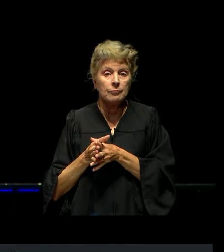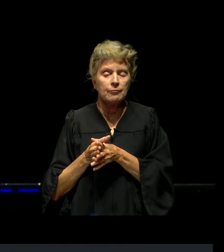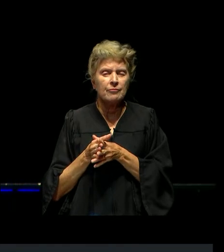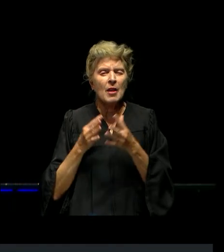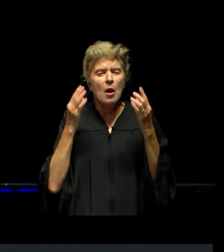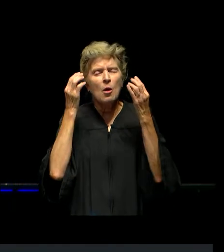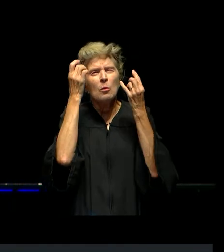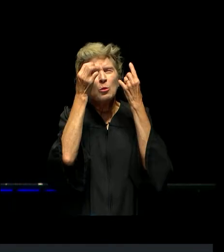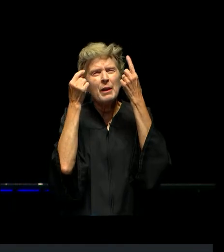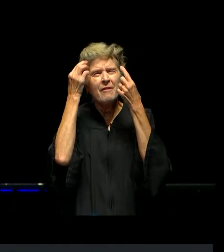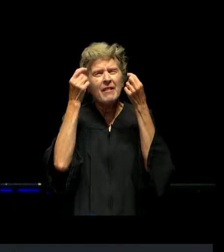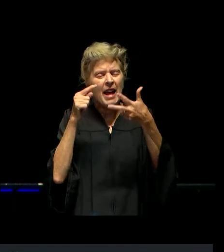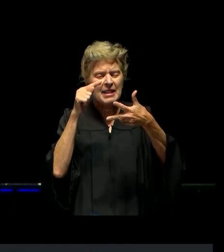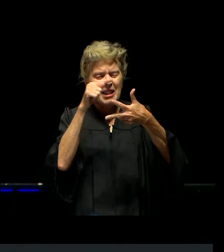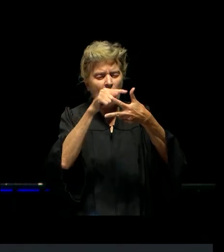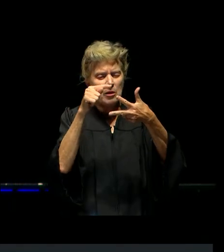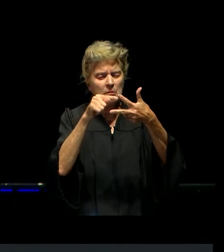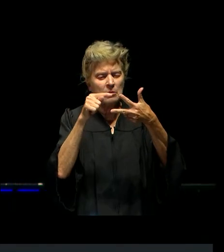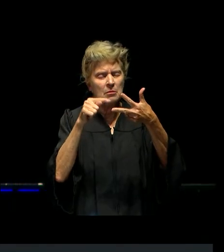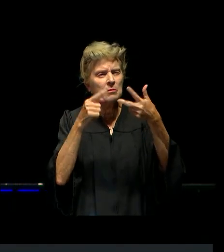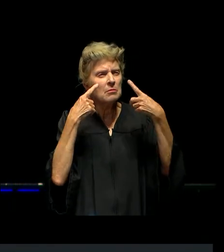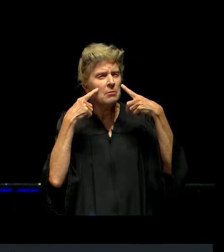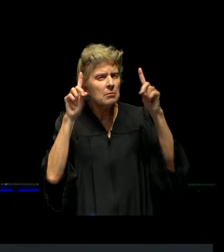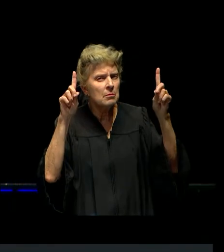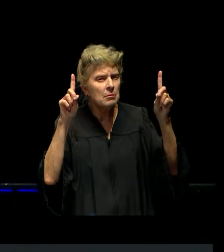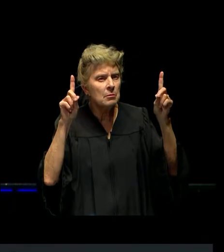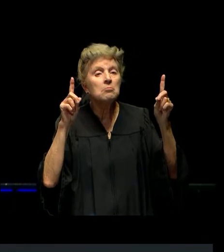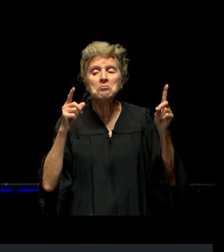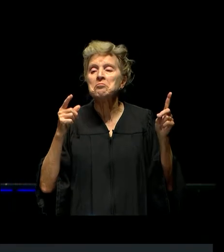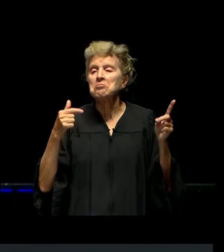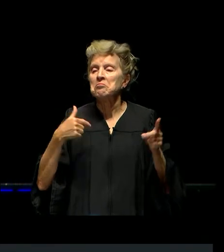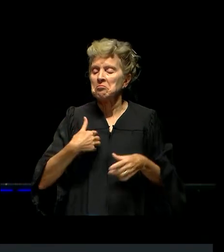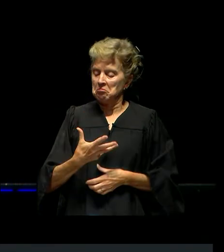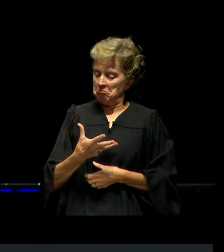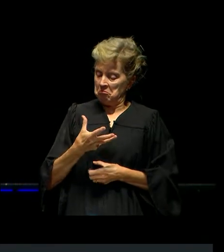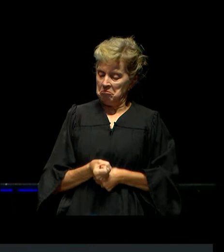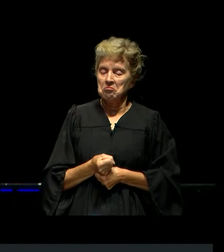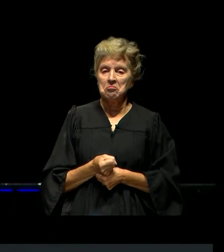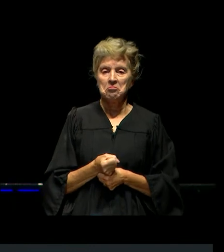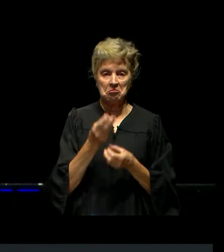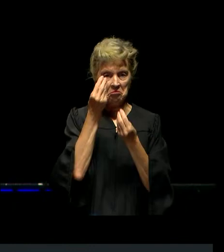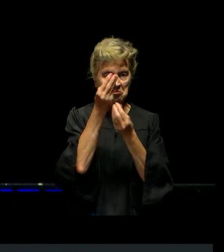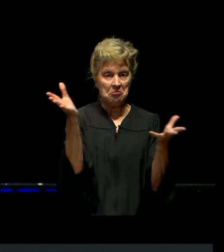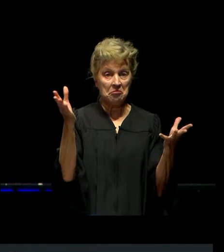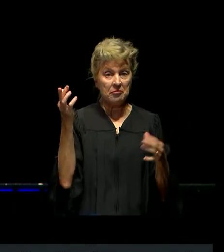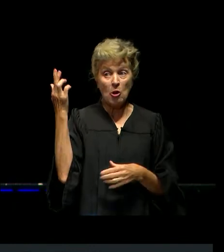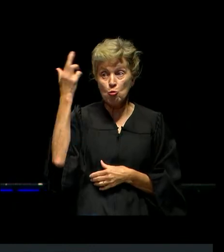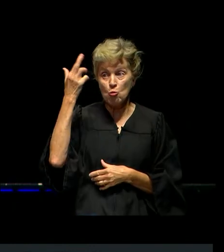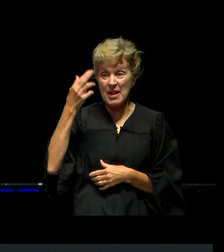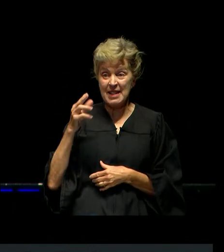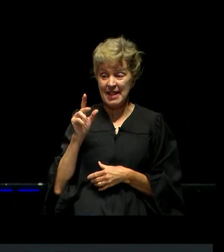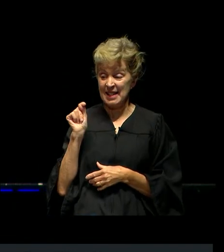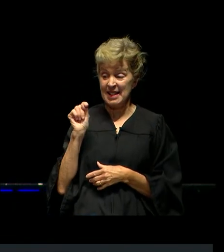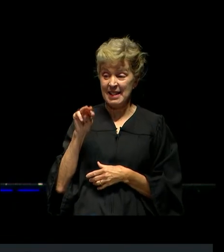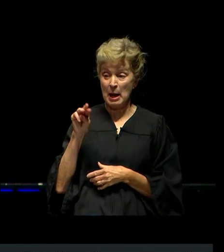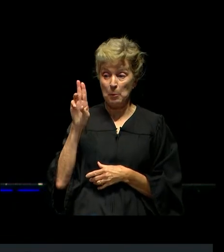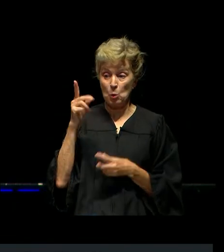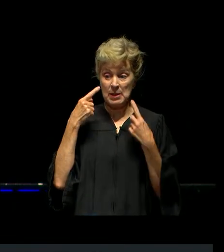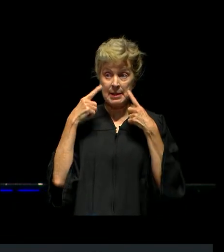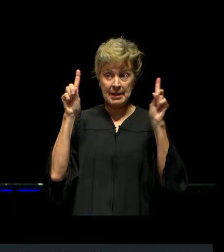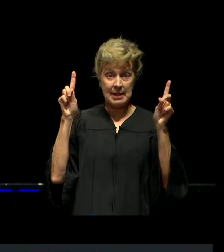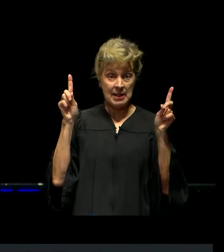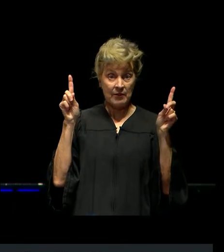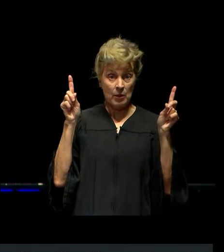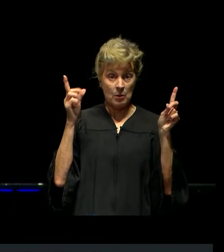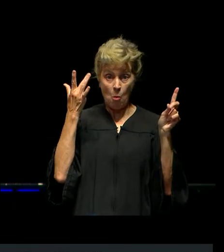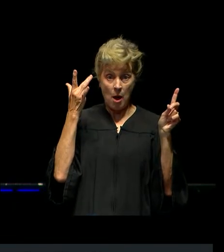Reflecting on these milestones, I can safely say that the reason of our success is in this room,